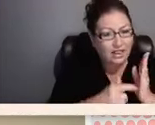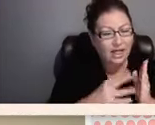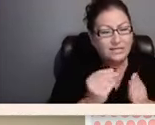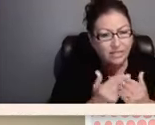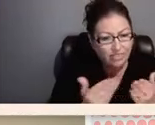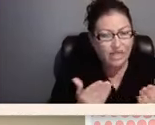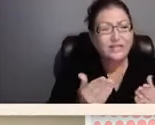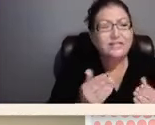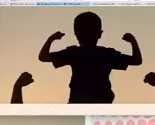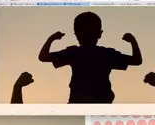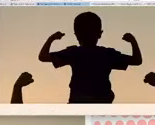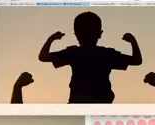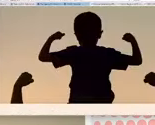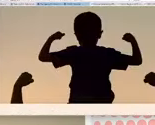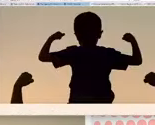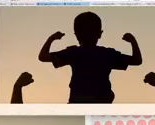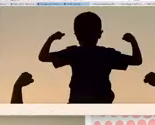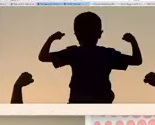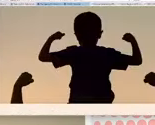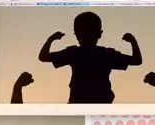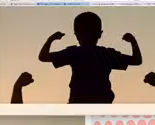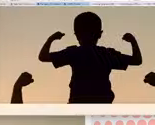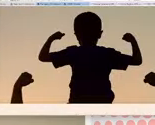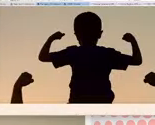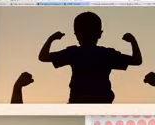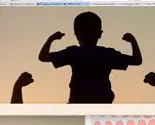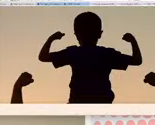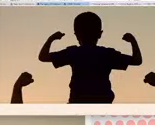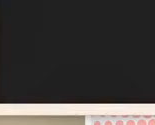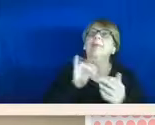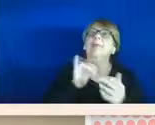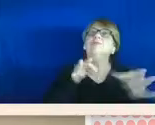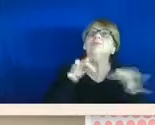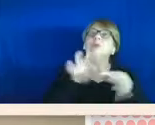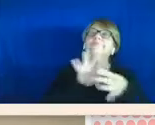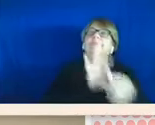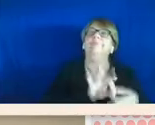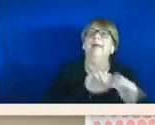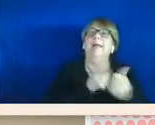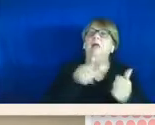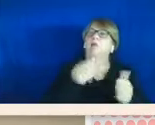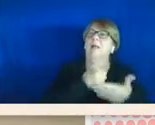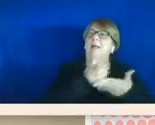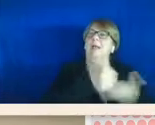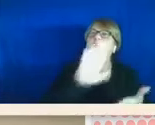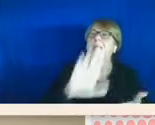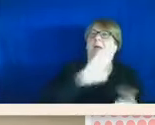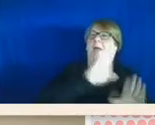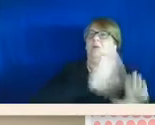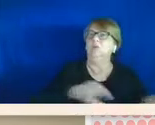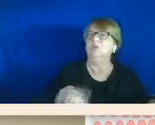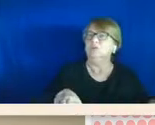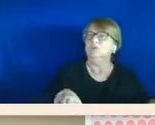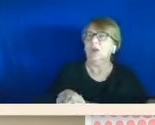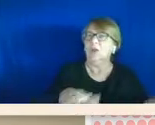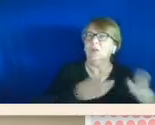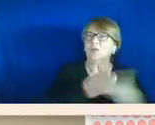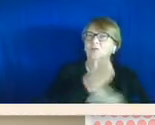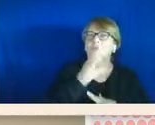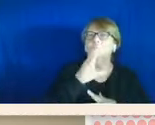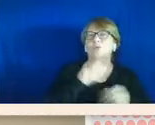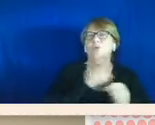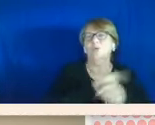instructions as to what you can do to help your child through the COVID-19